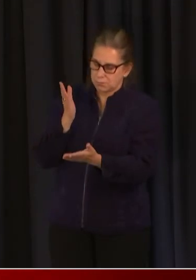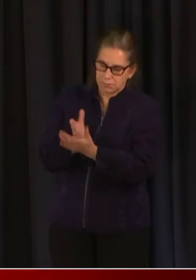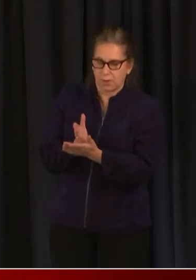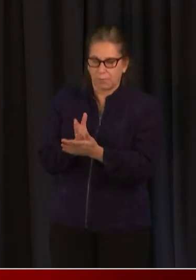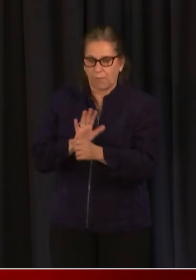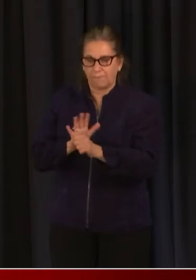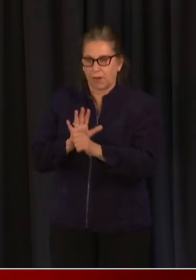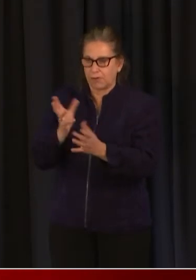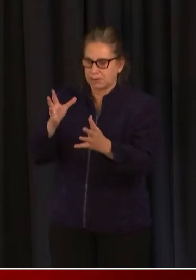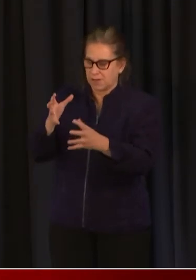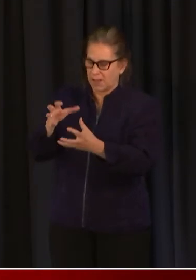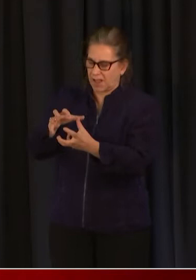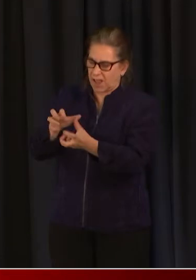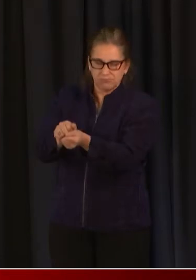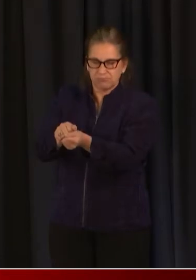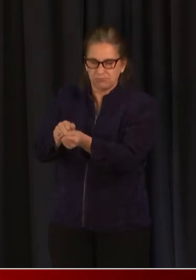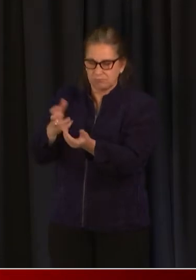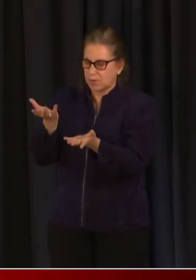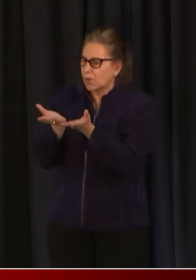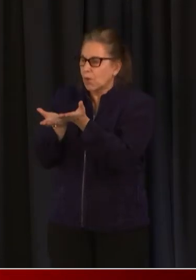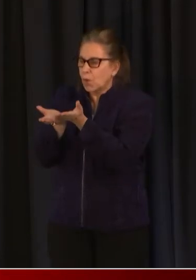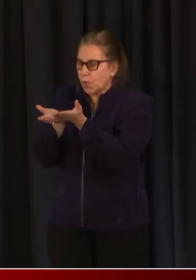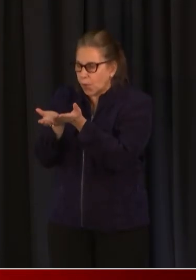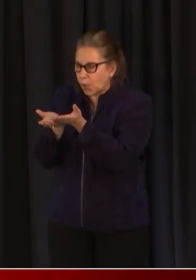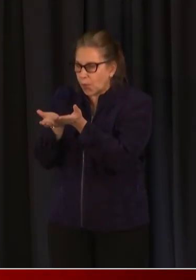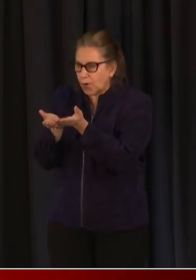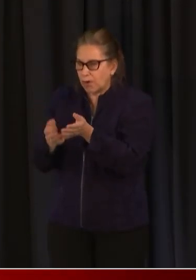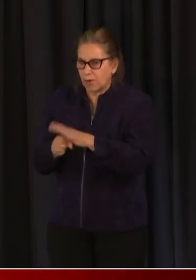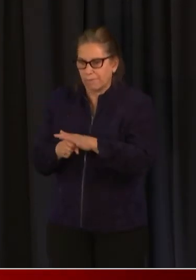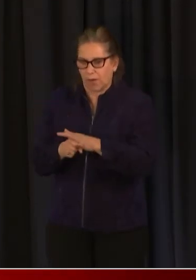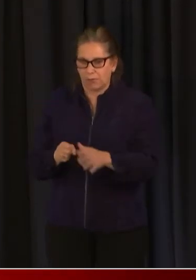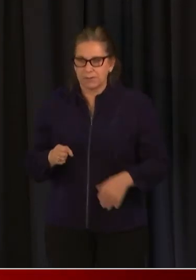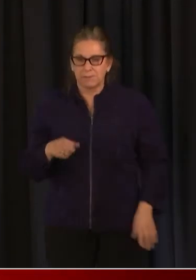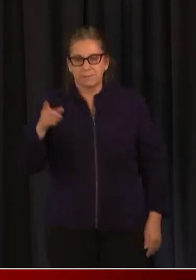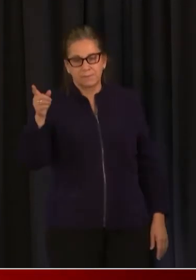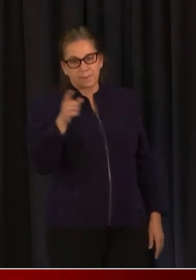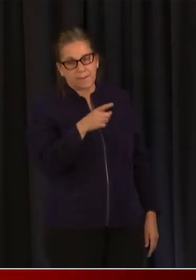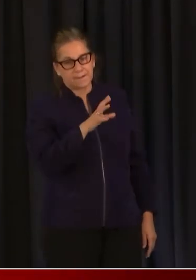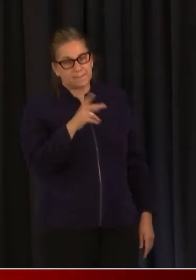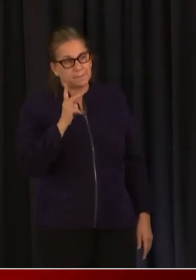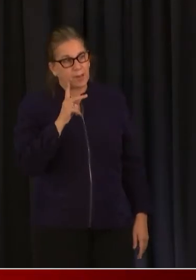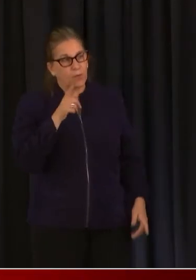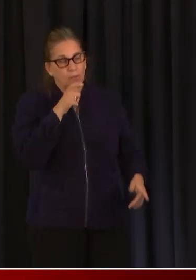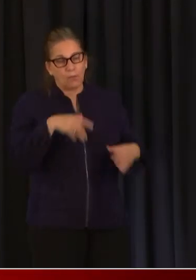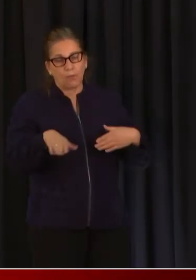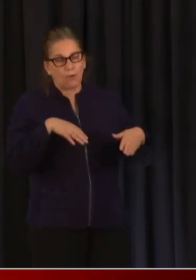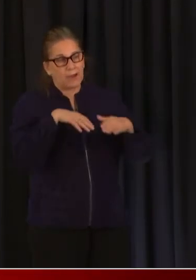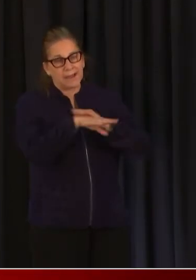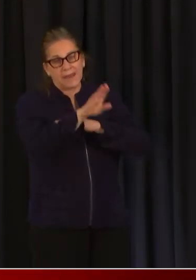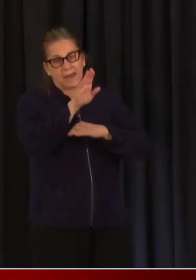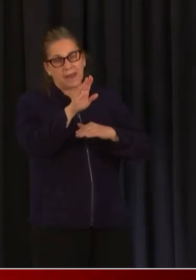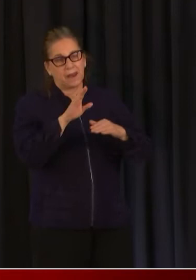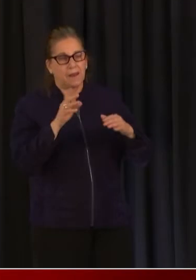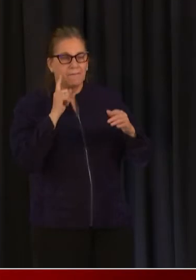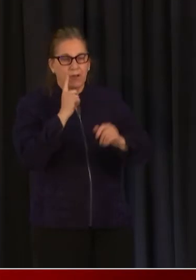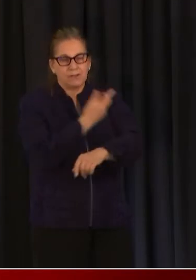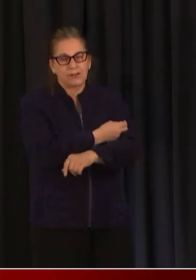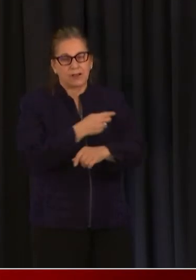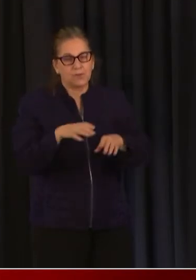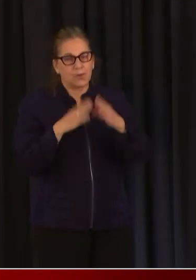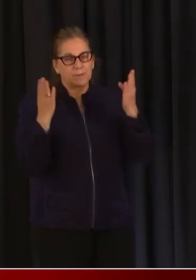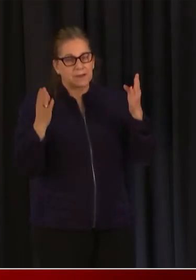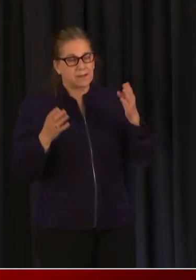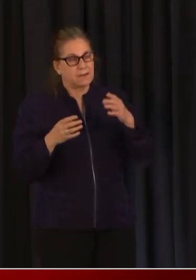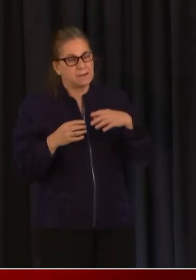people vaccinated. And my last quick question about the vaccines. For the walk-up sites, what ages are they open to? Are they open to 16